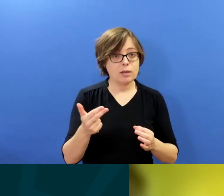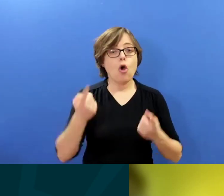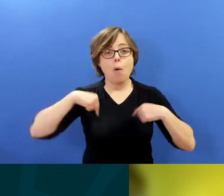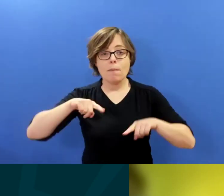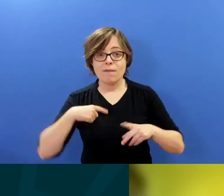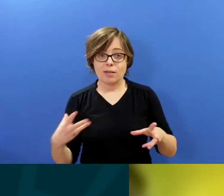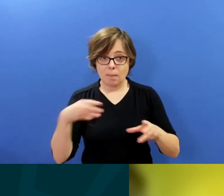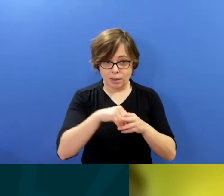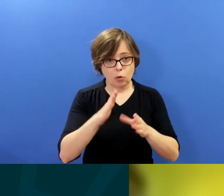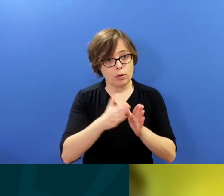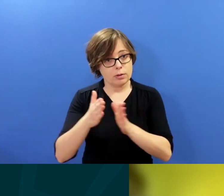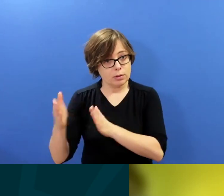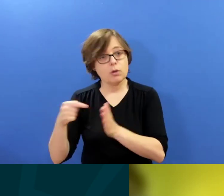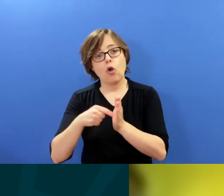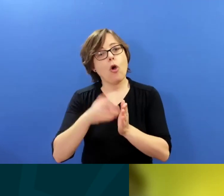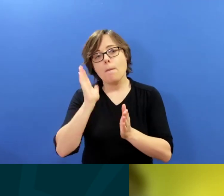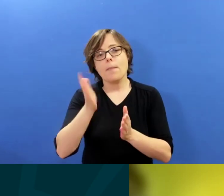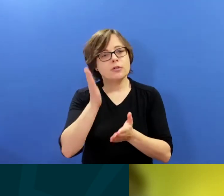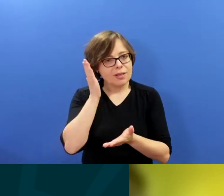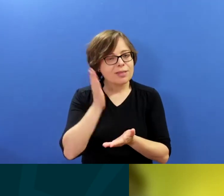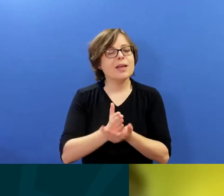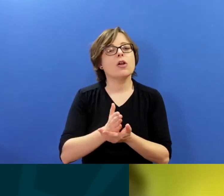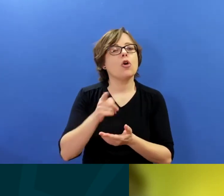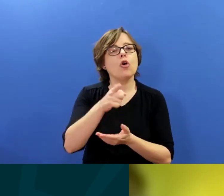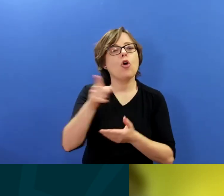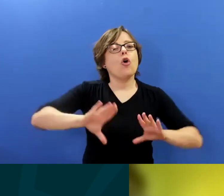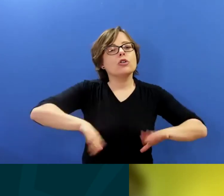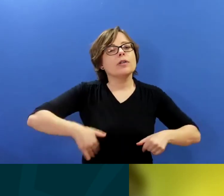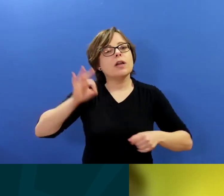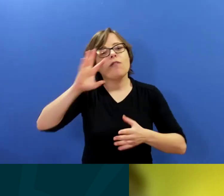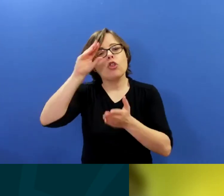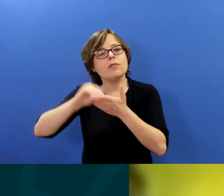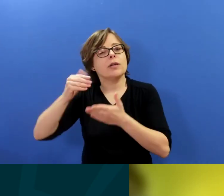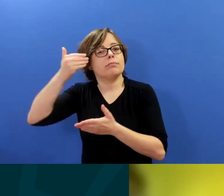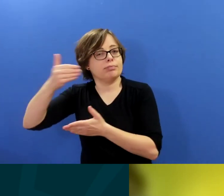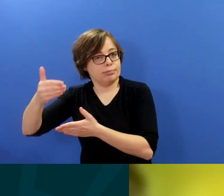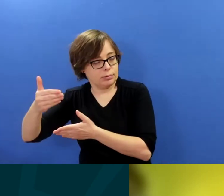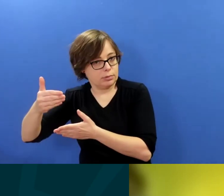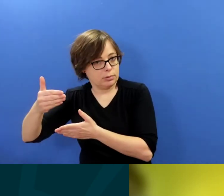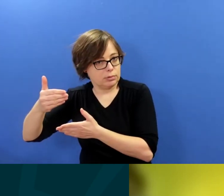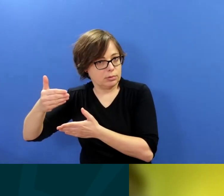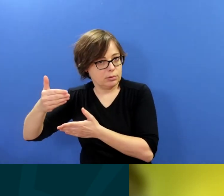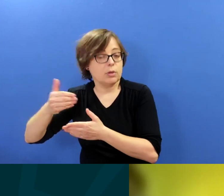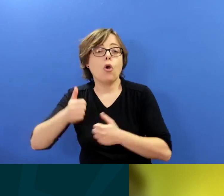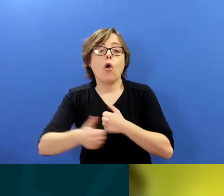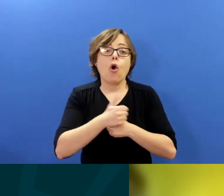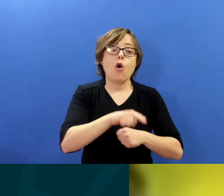today devoted to the public participation, will only be based on the presentation